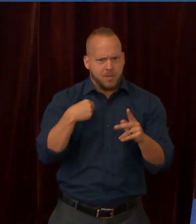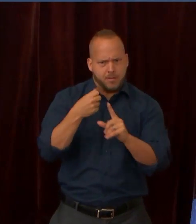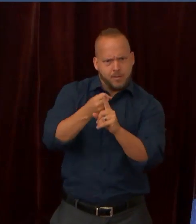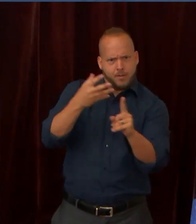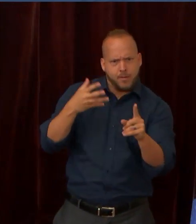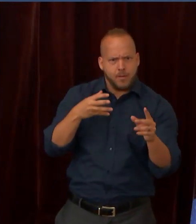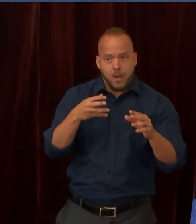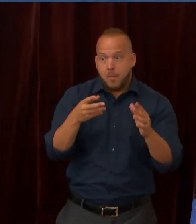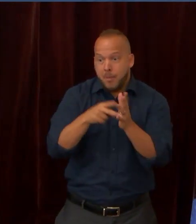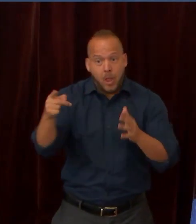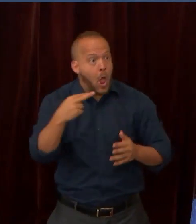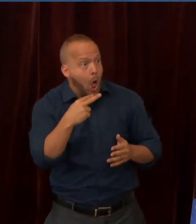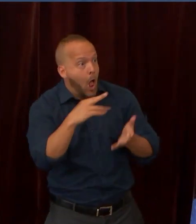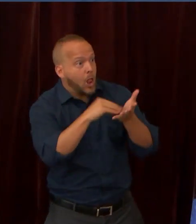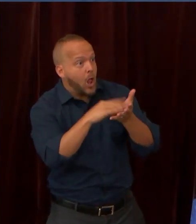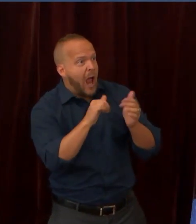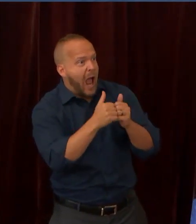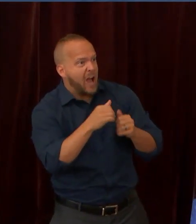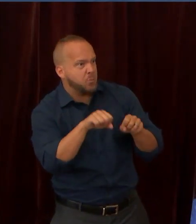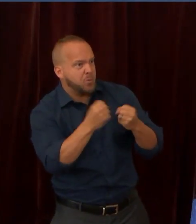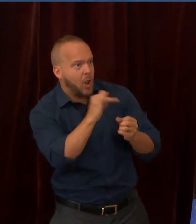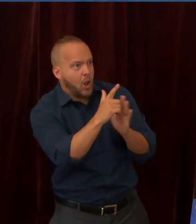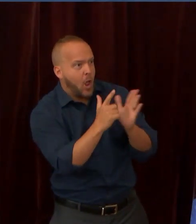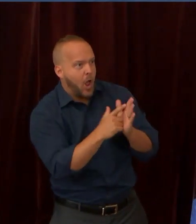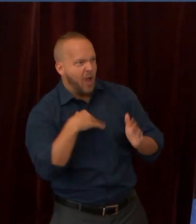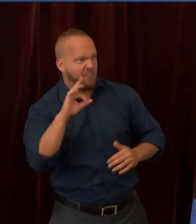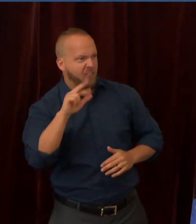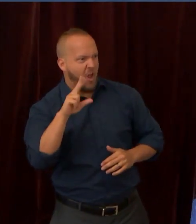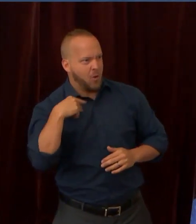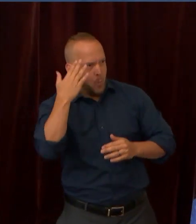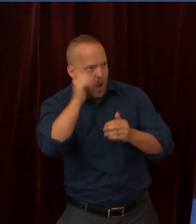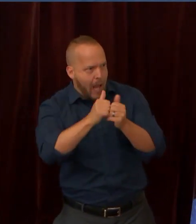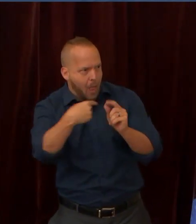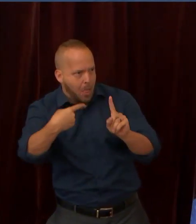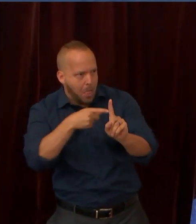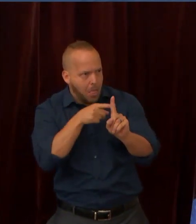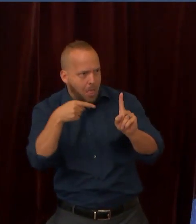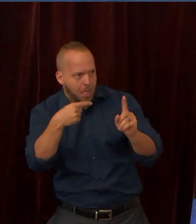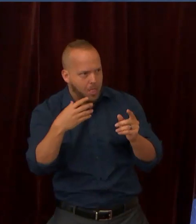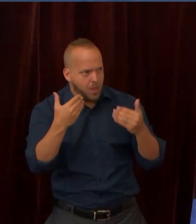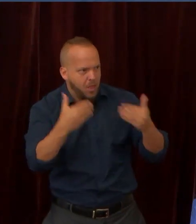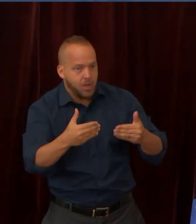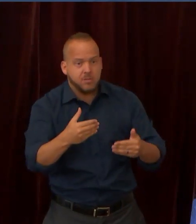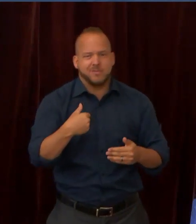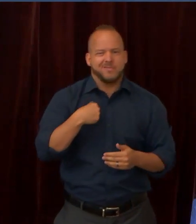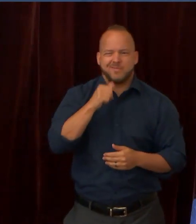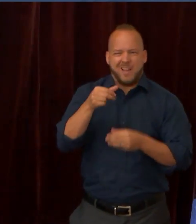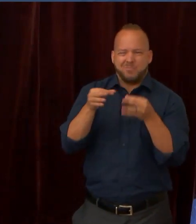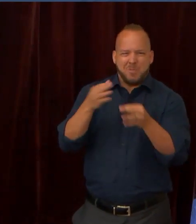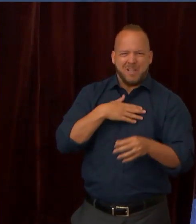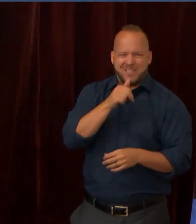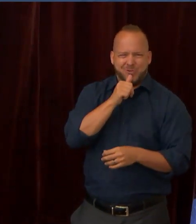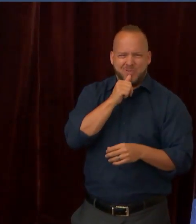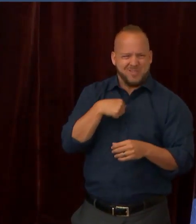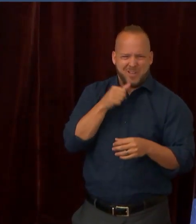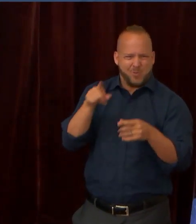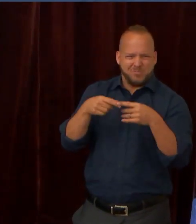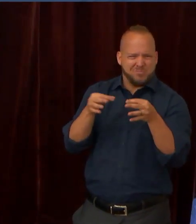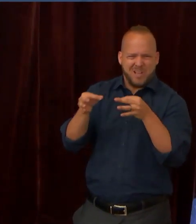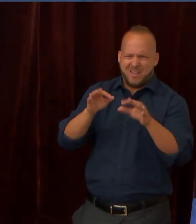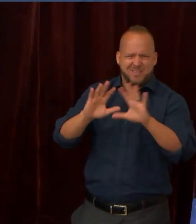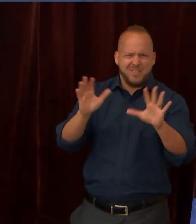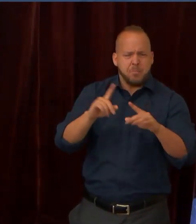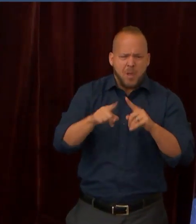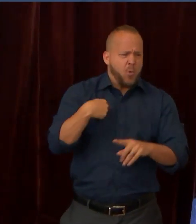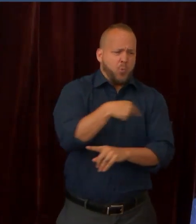has been some success in the over hundreds of millions of dollars that have already been recovered because of these vigorous efforts. And we thank some of the